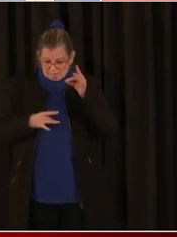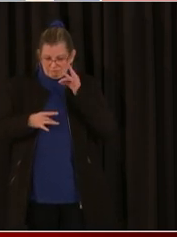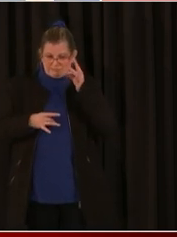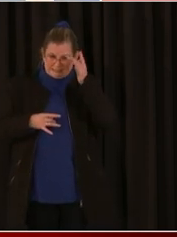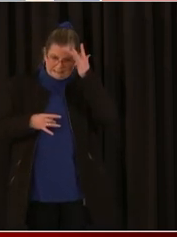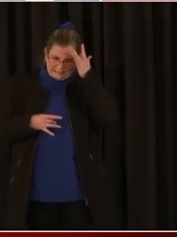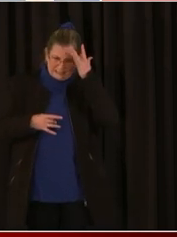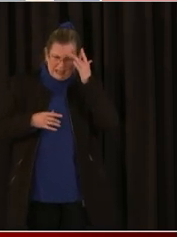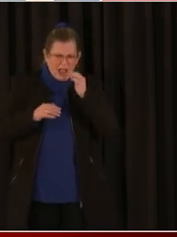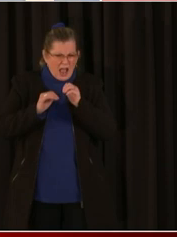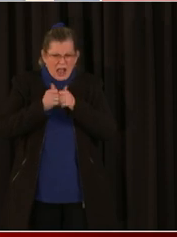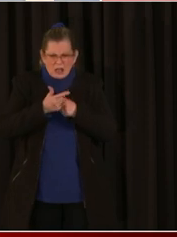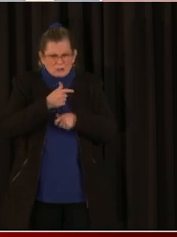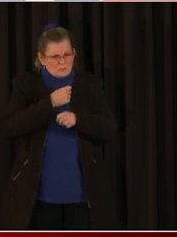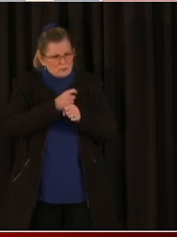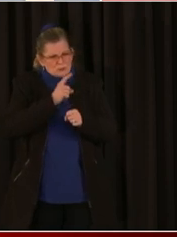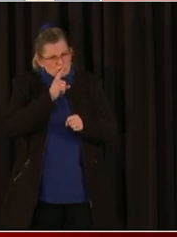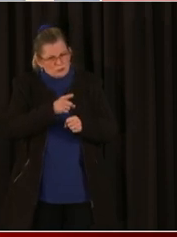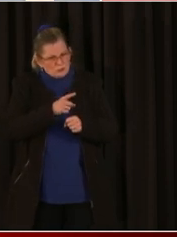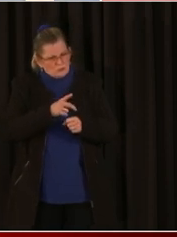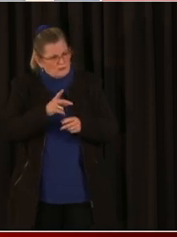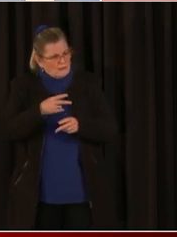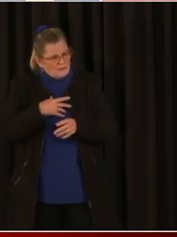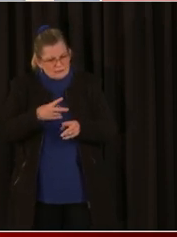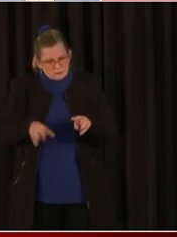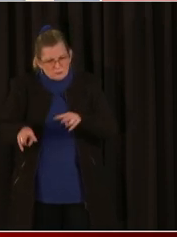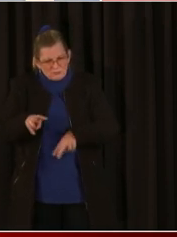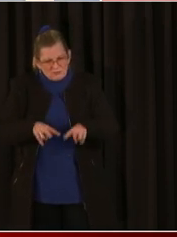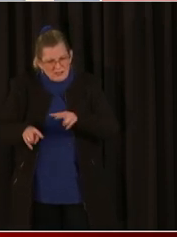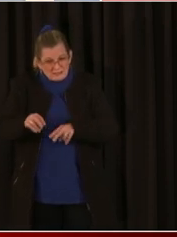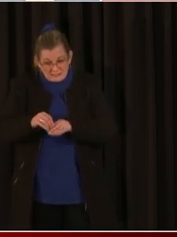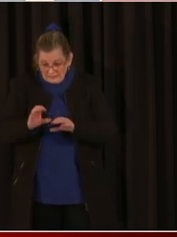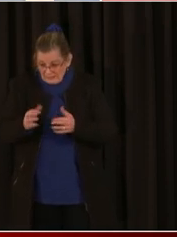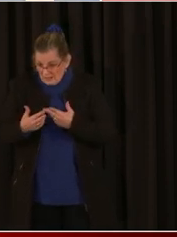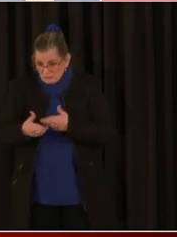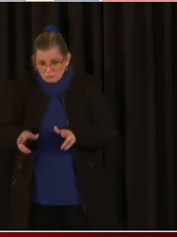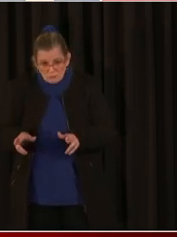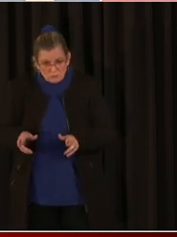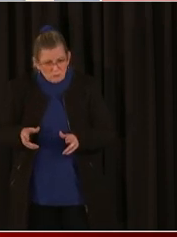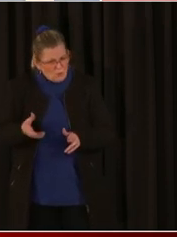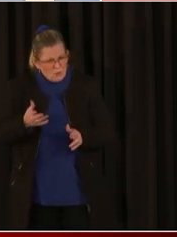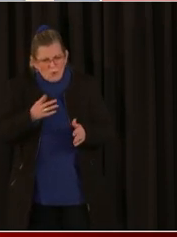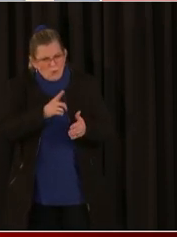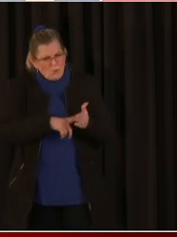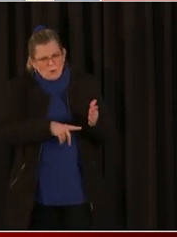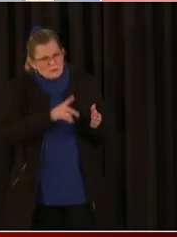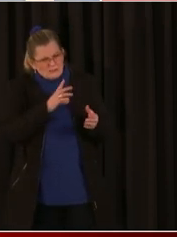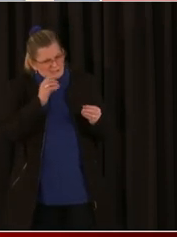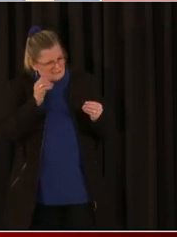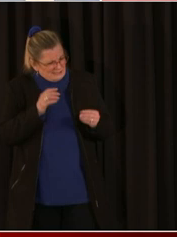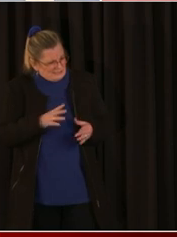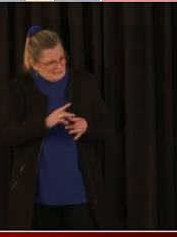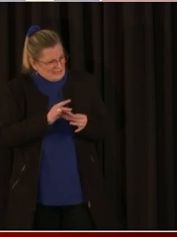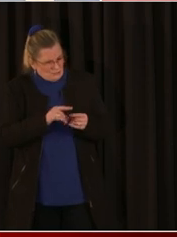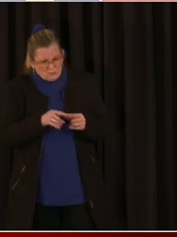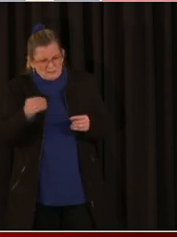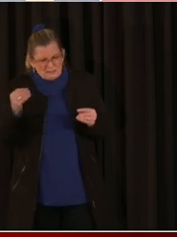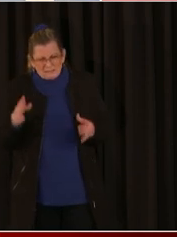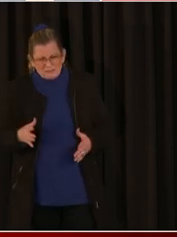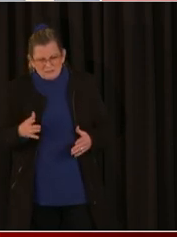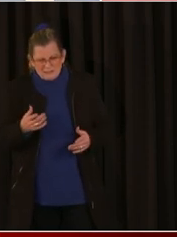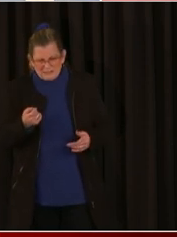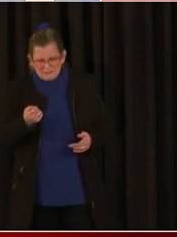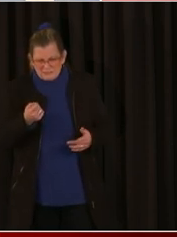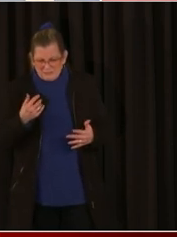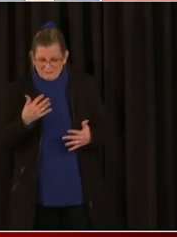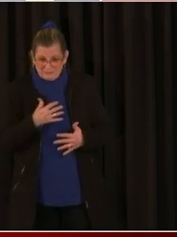And if so, how will you ensure kids have supervisions and can get into classrooms on Tuesday? And what would you say to teachers today that are